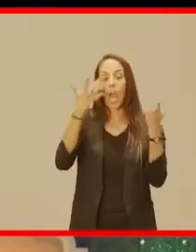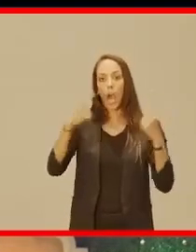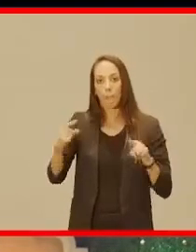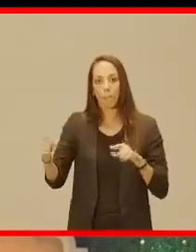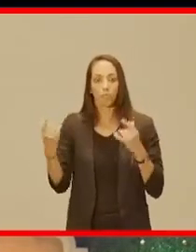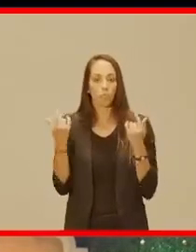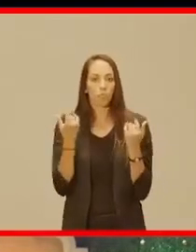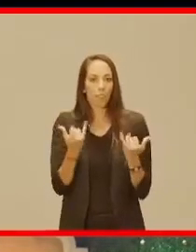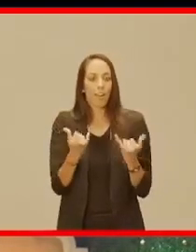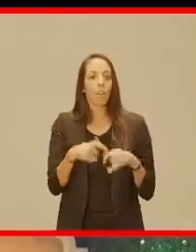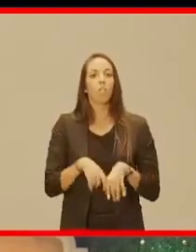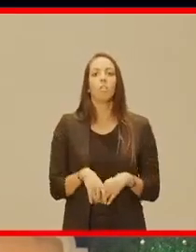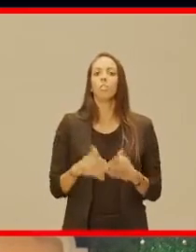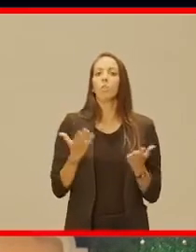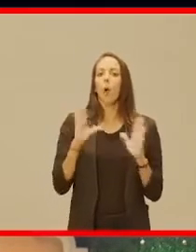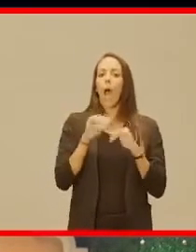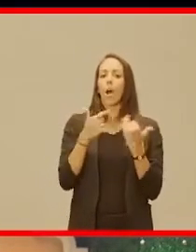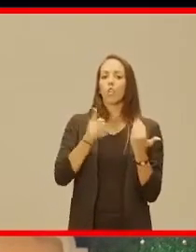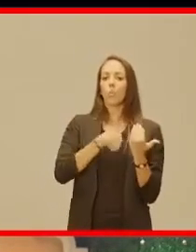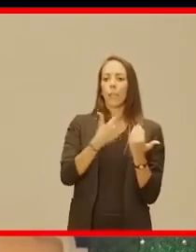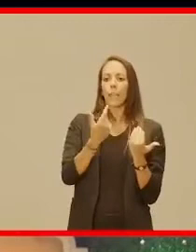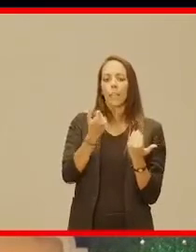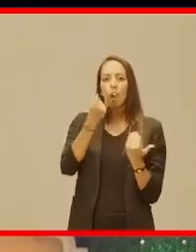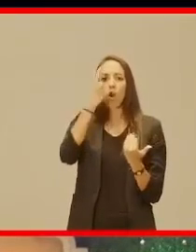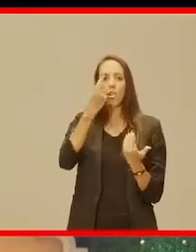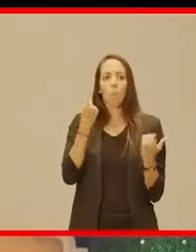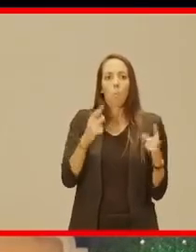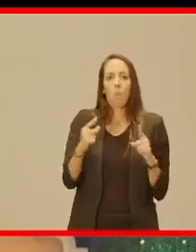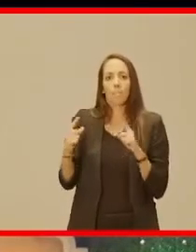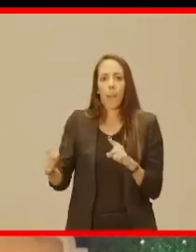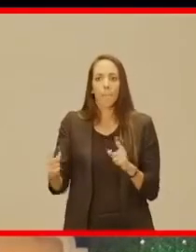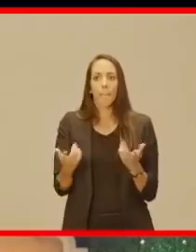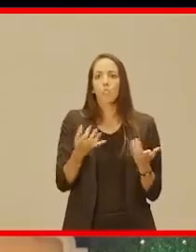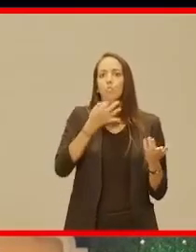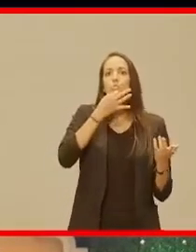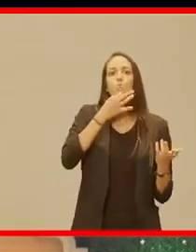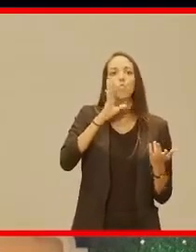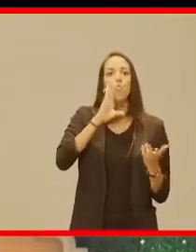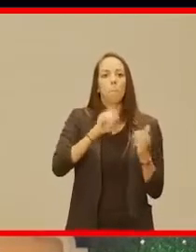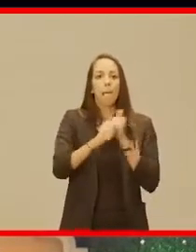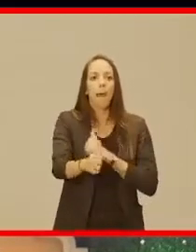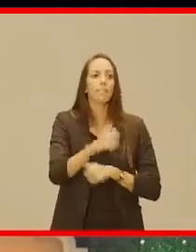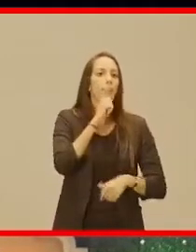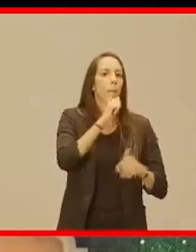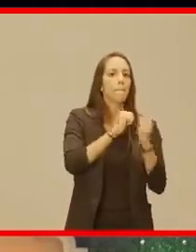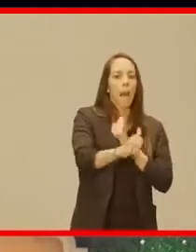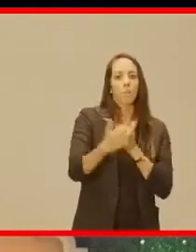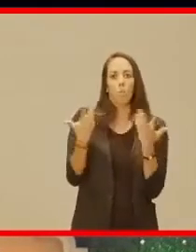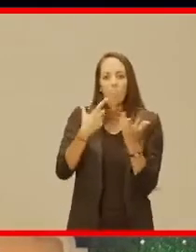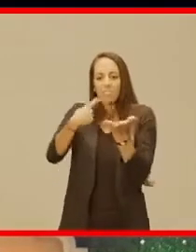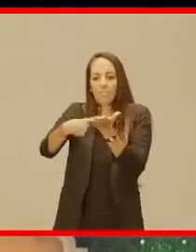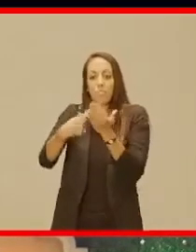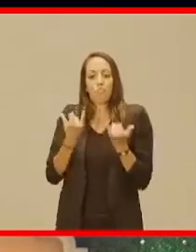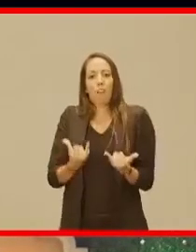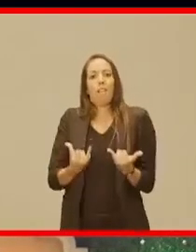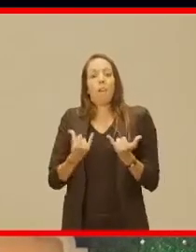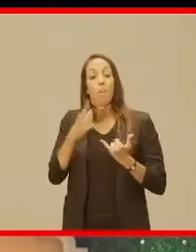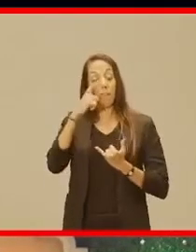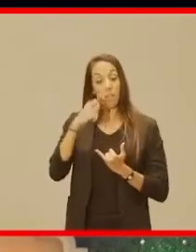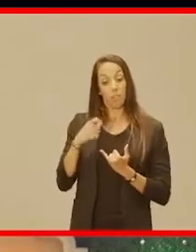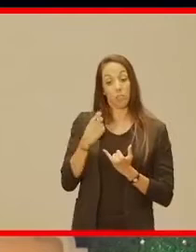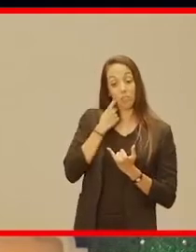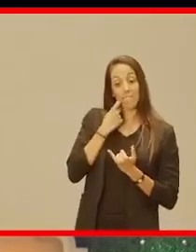what's coming up and what we should advocate towards or against? Because I know there was one bill that came up recently. They said, hey,